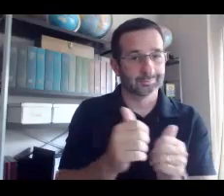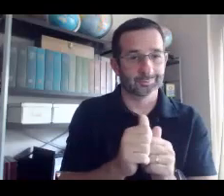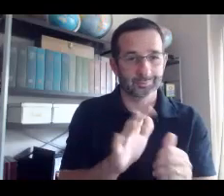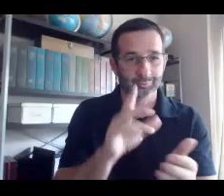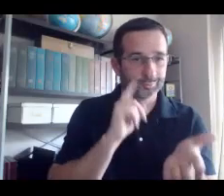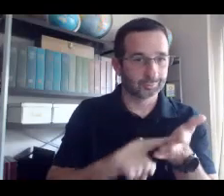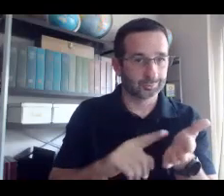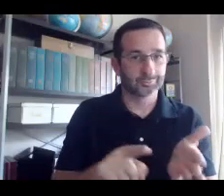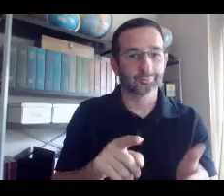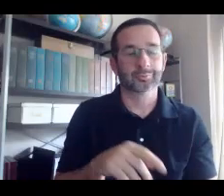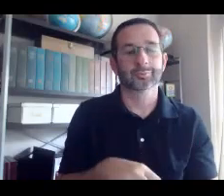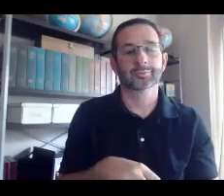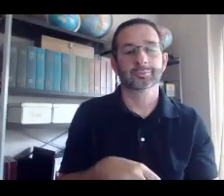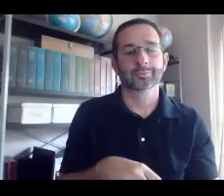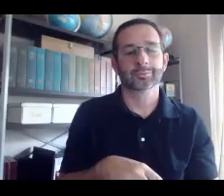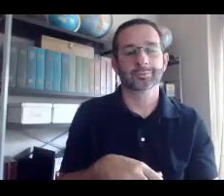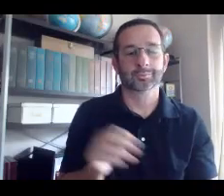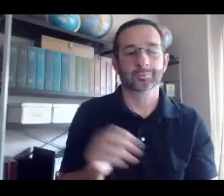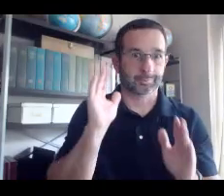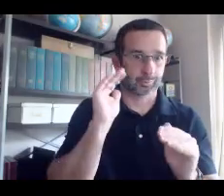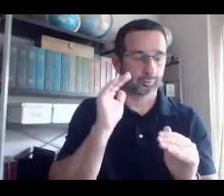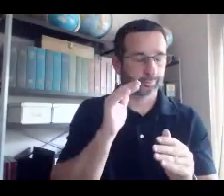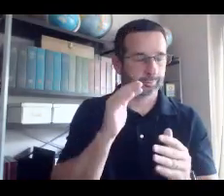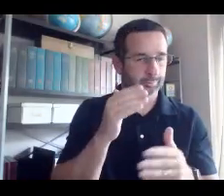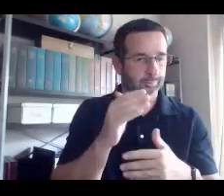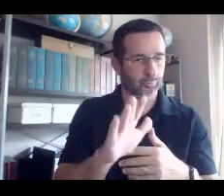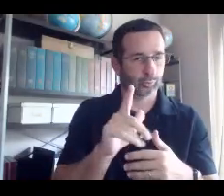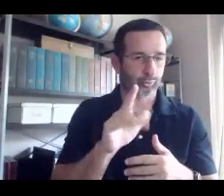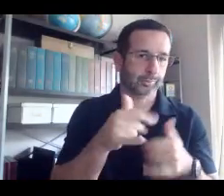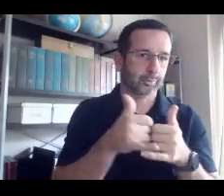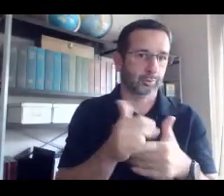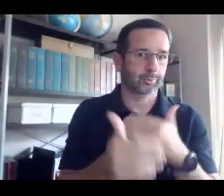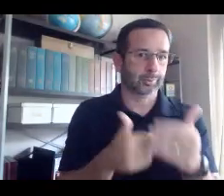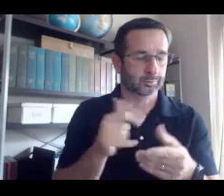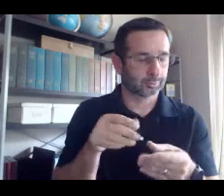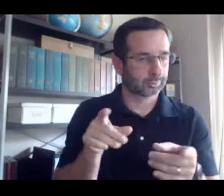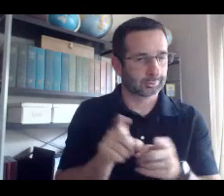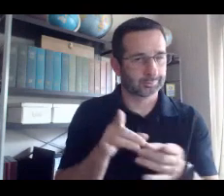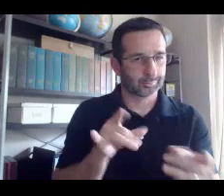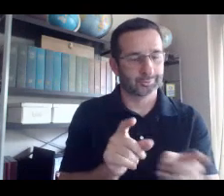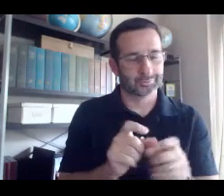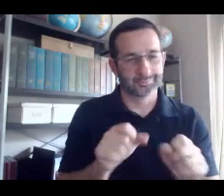you, and good luck with everything with your research and your award.